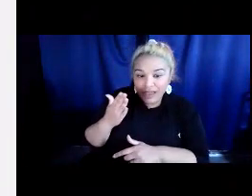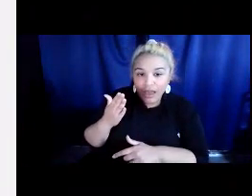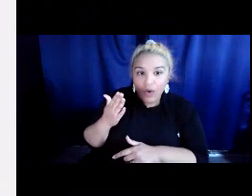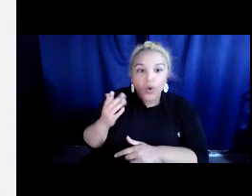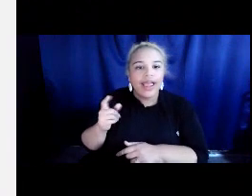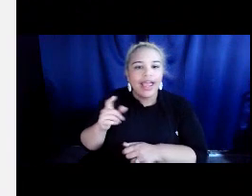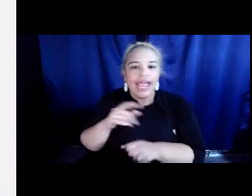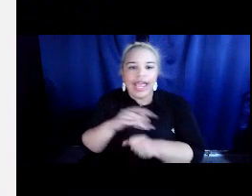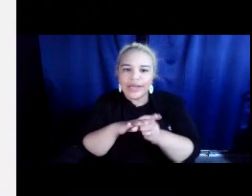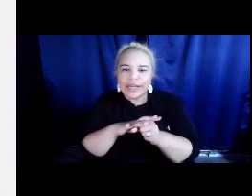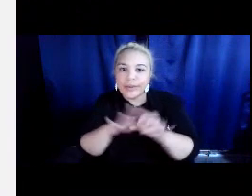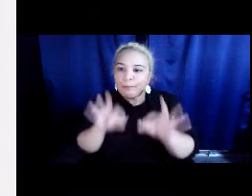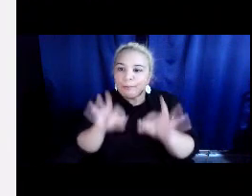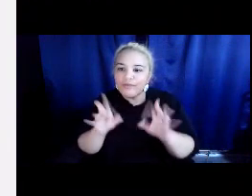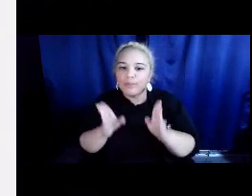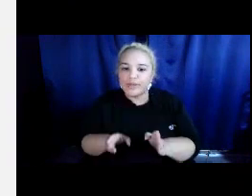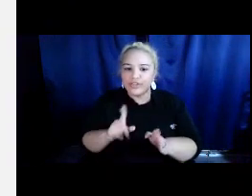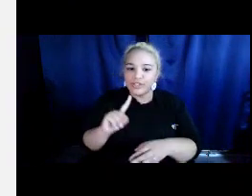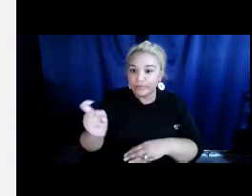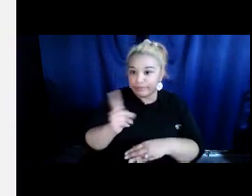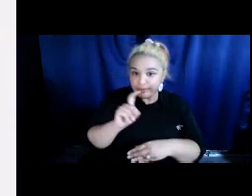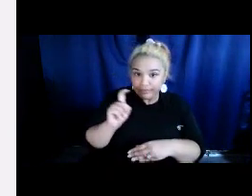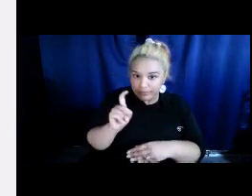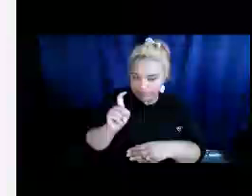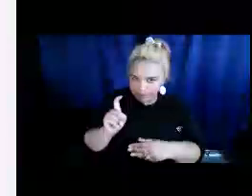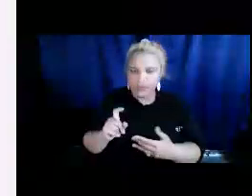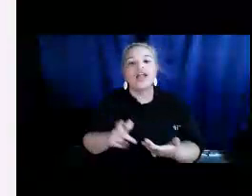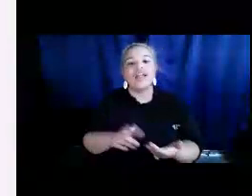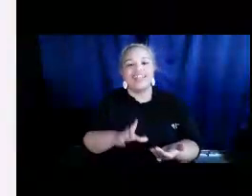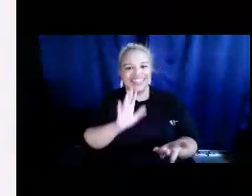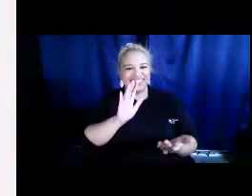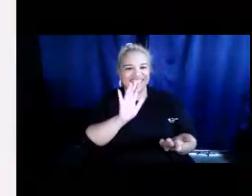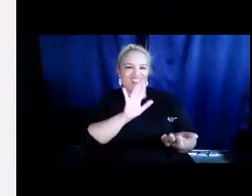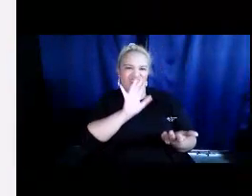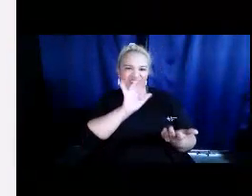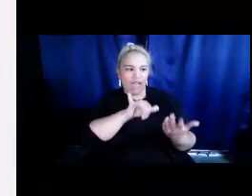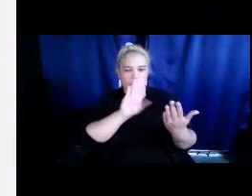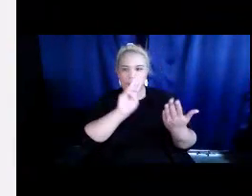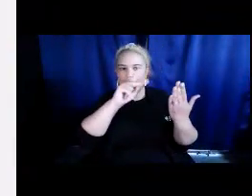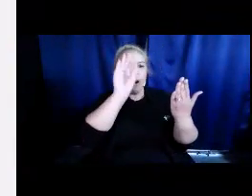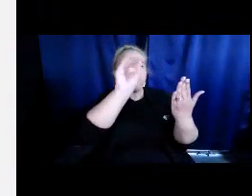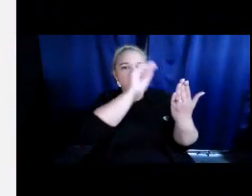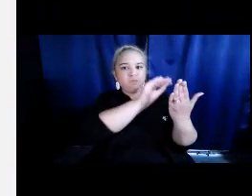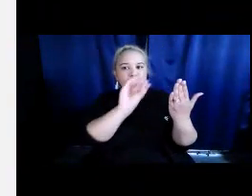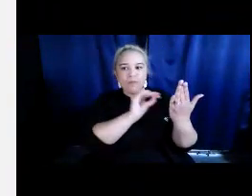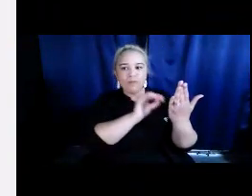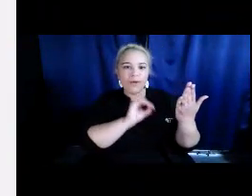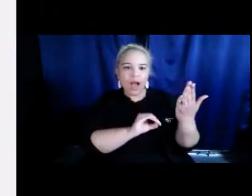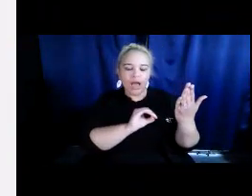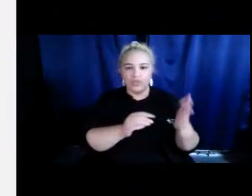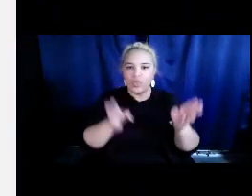some sensory information to the map helps visitors plan their visit and navigate about the space more